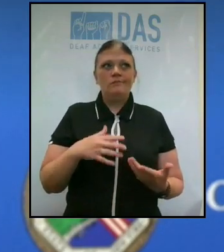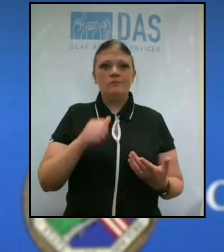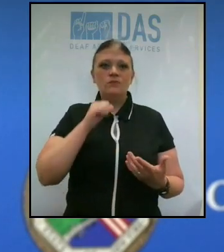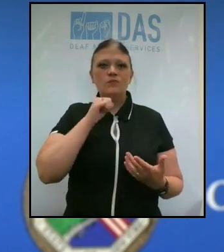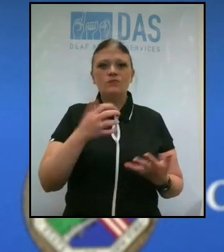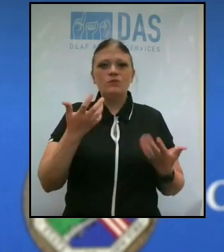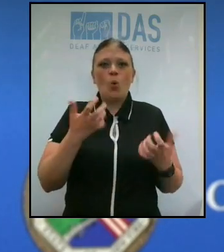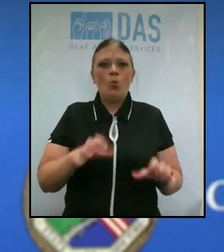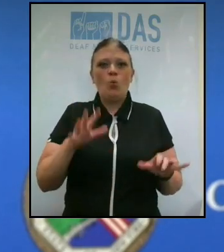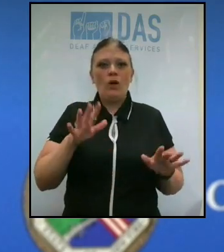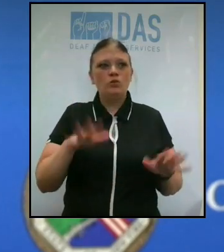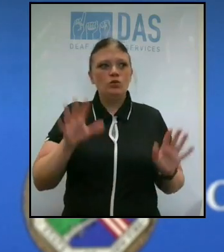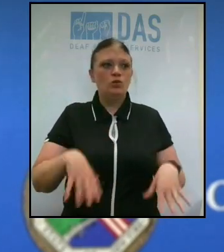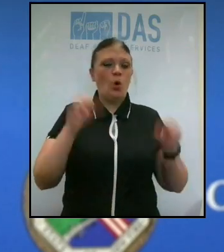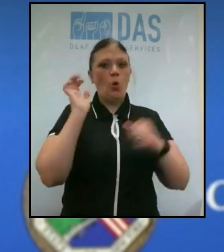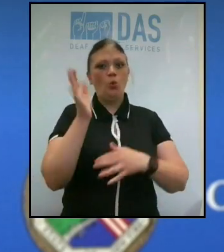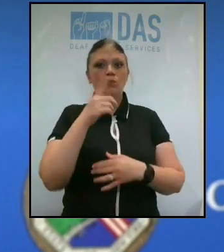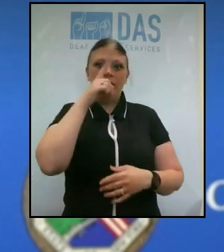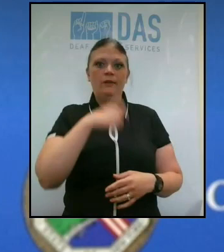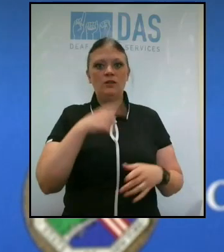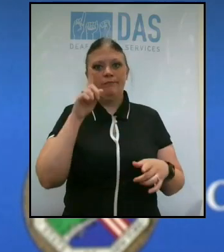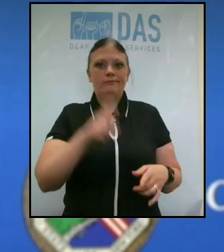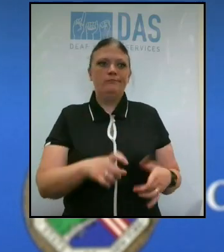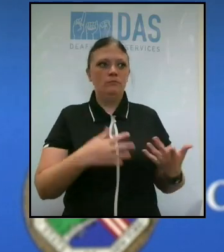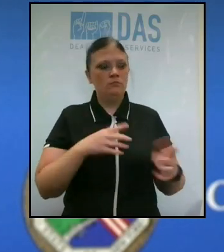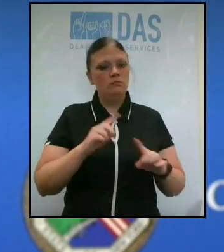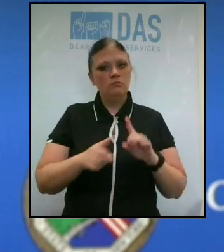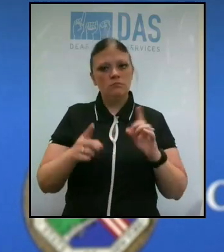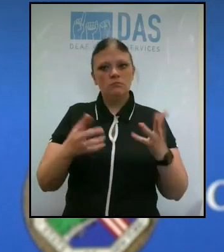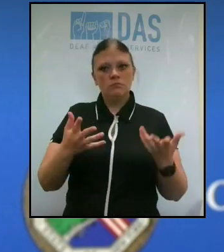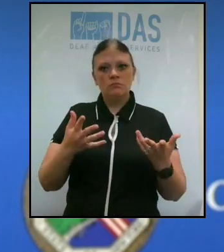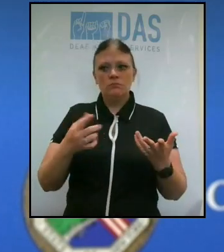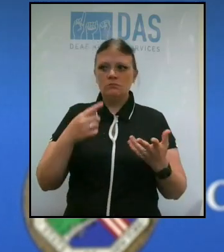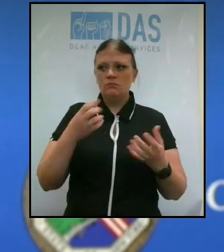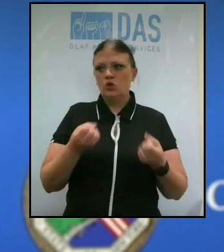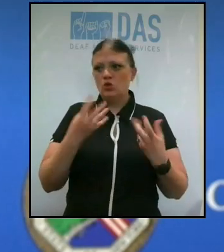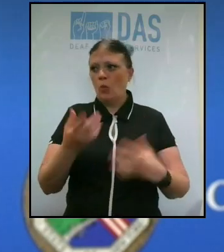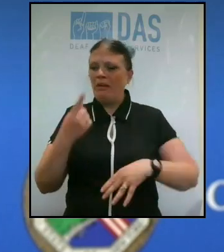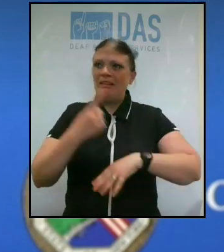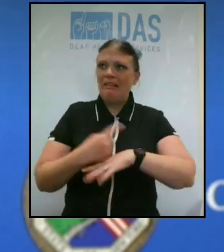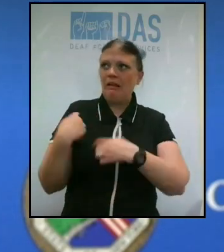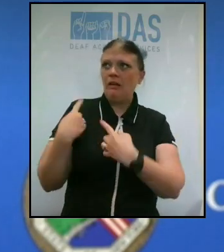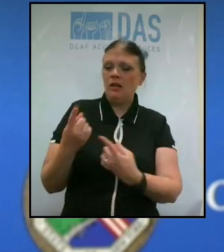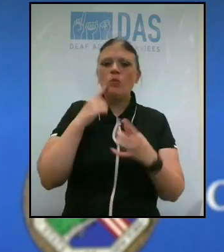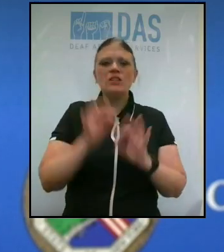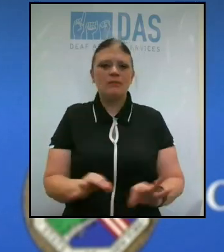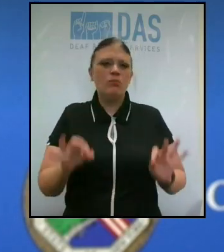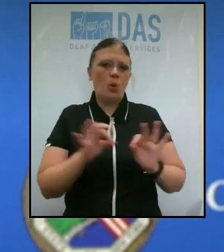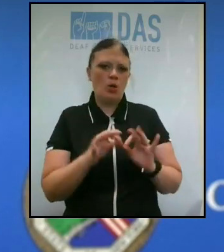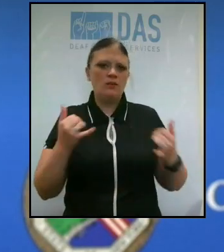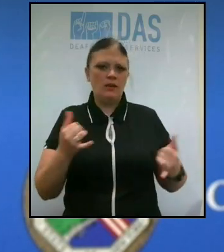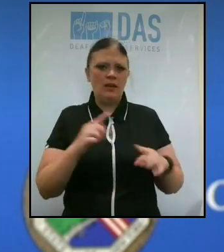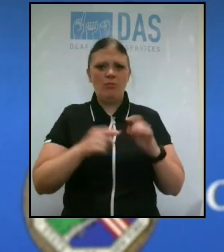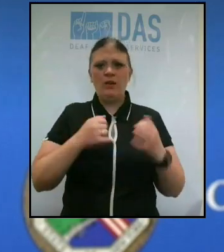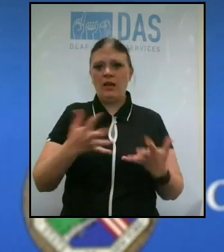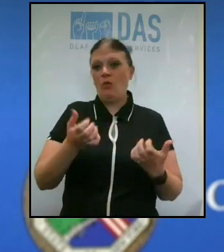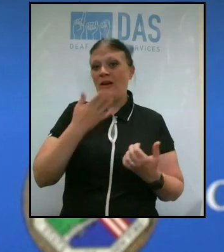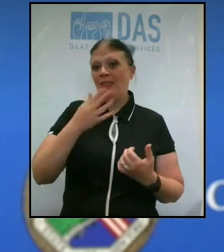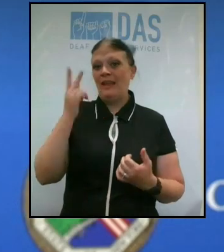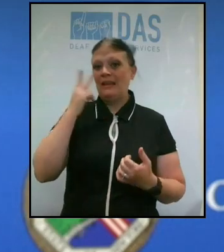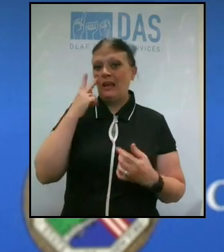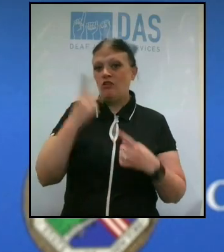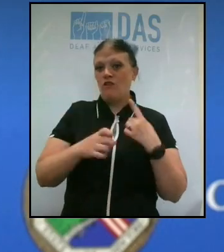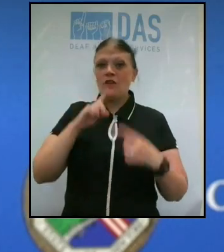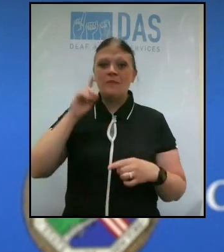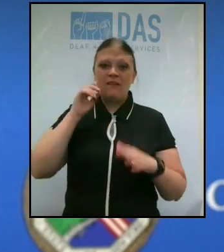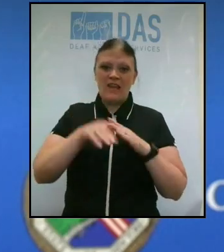want to provide accurate information. It had been a number of days since the last one, so it was important that we have one today. I want to thank Kendra from Deaf Access